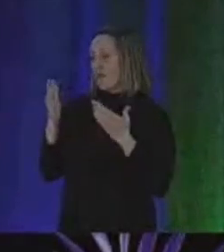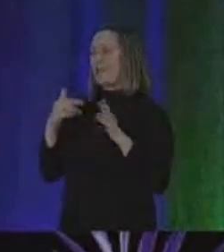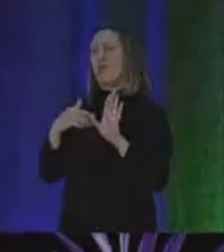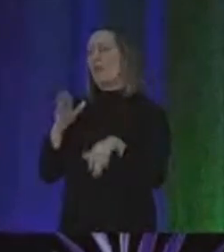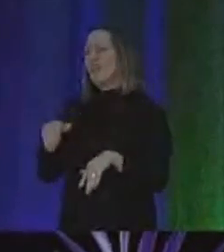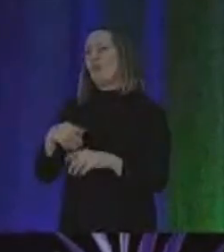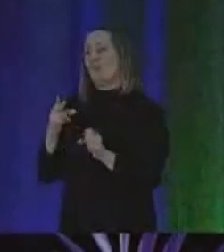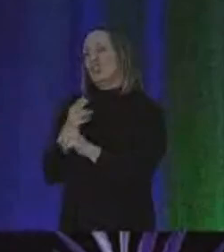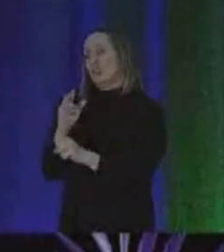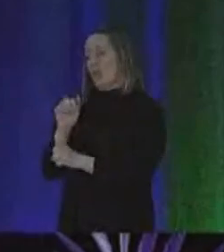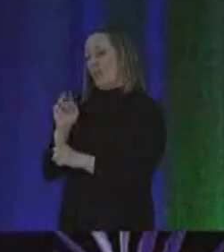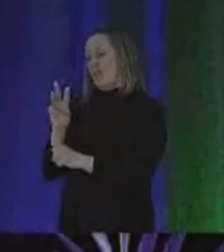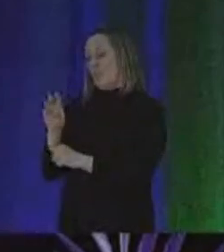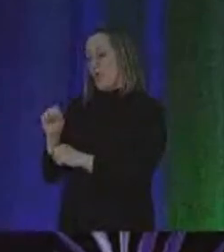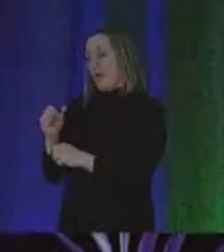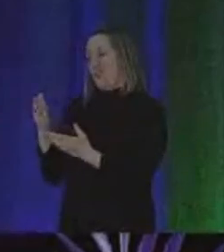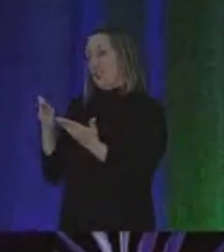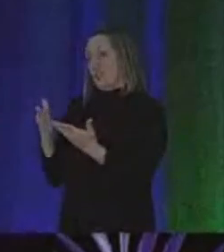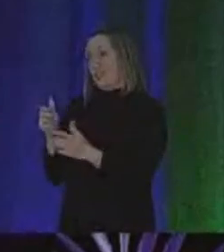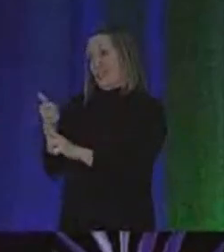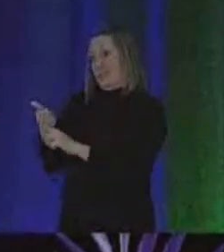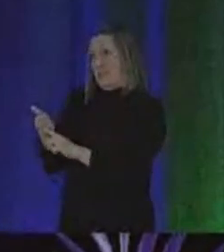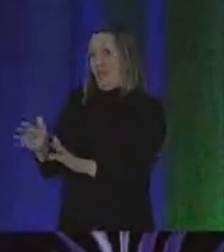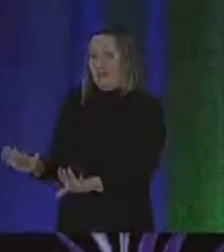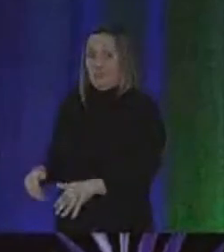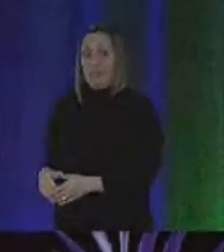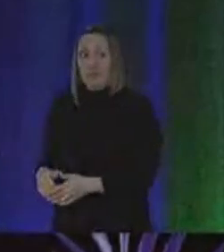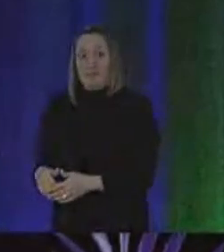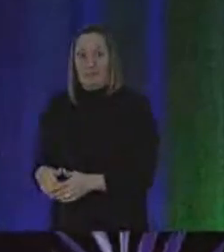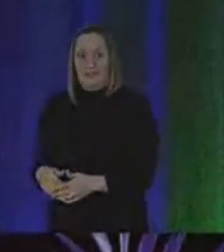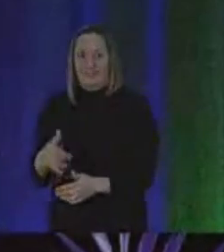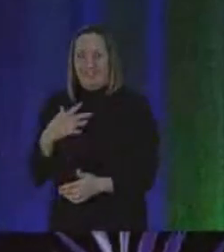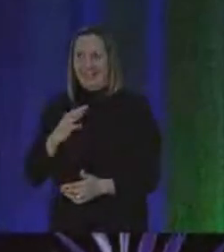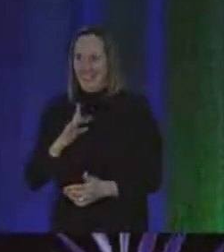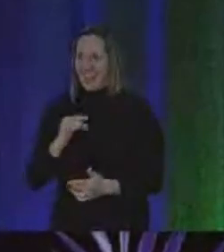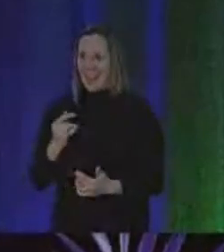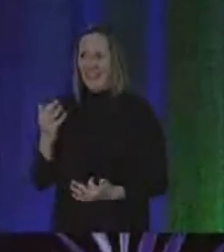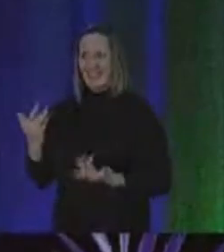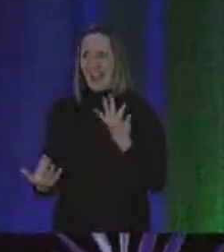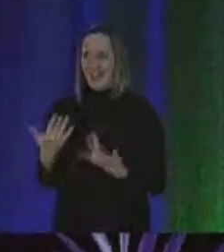services themselves. I like all the fire emojis on that one.